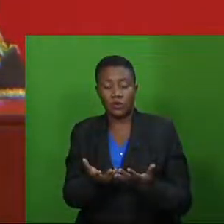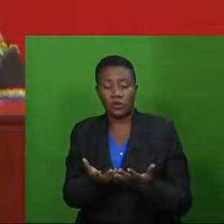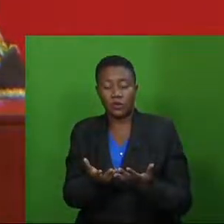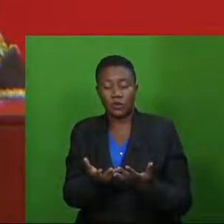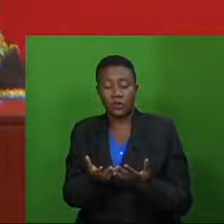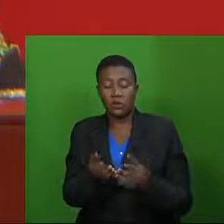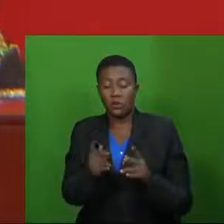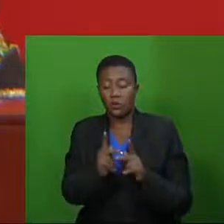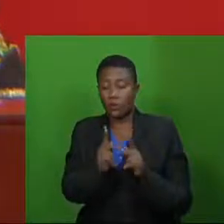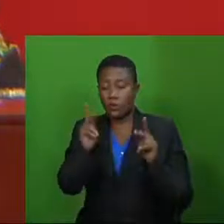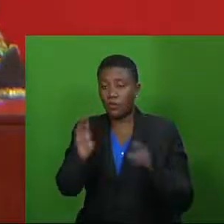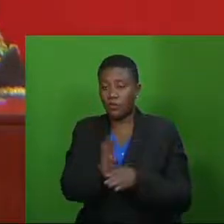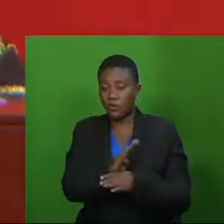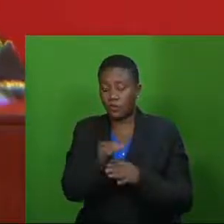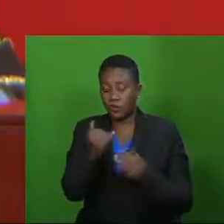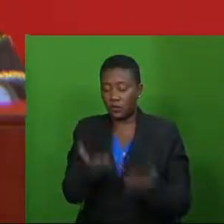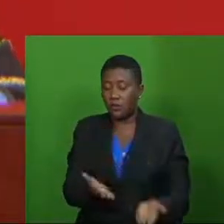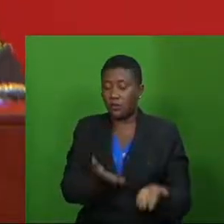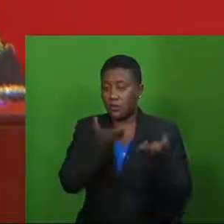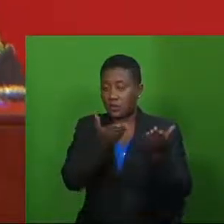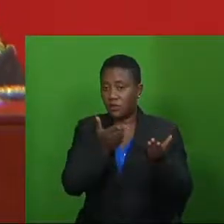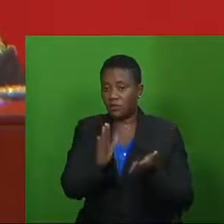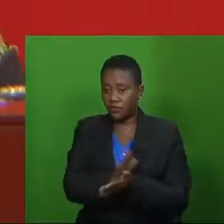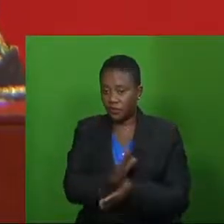presentation of papers